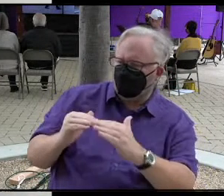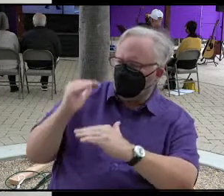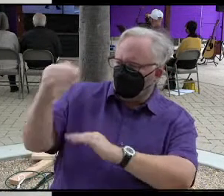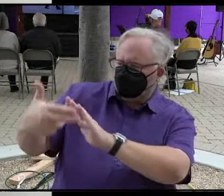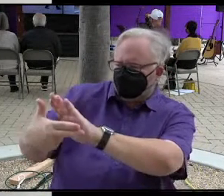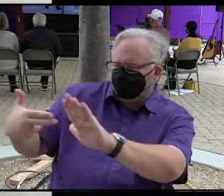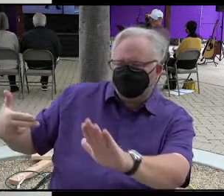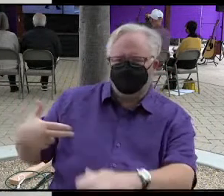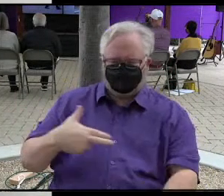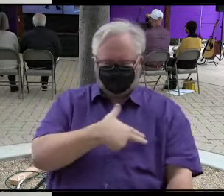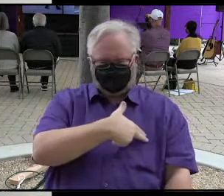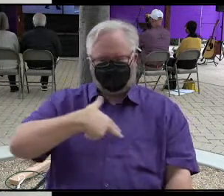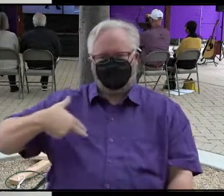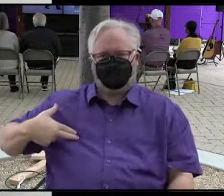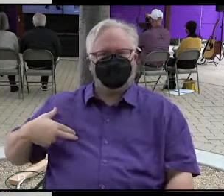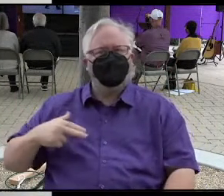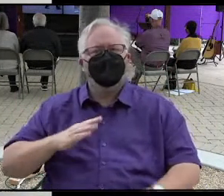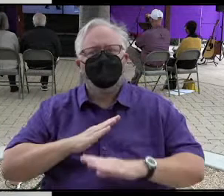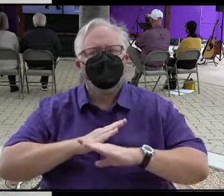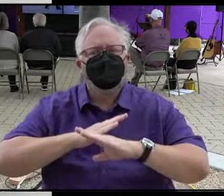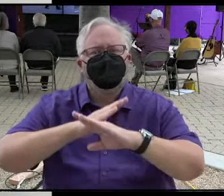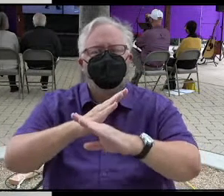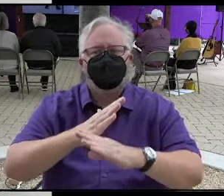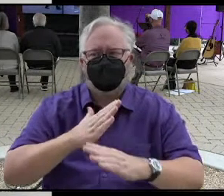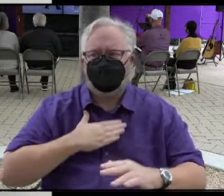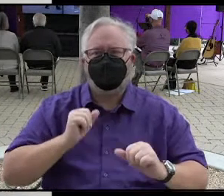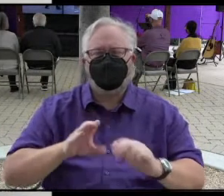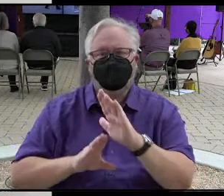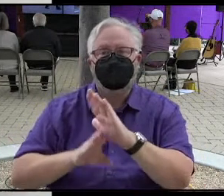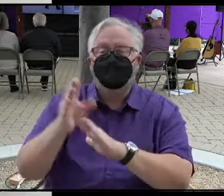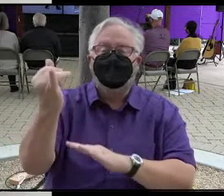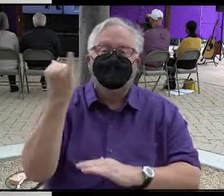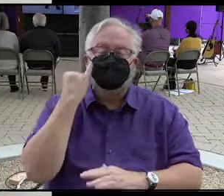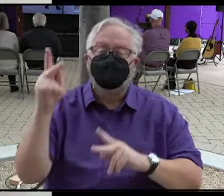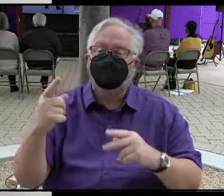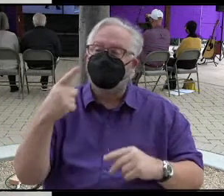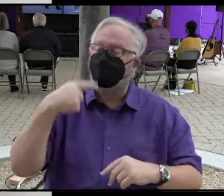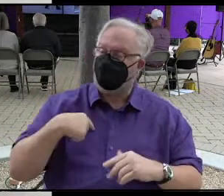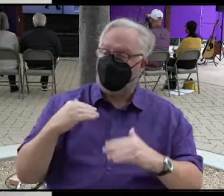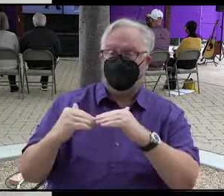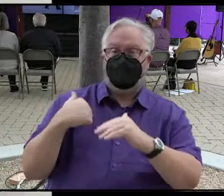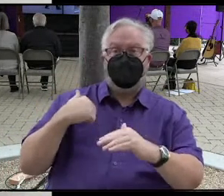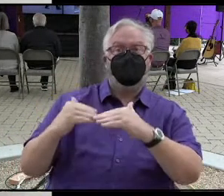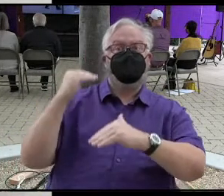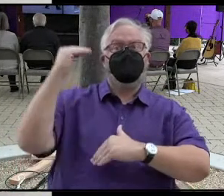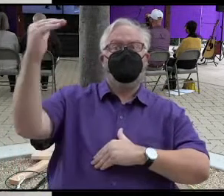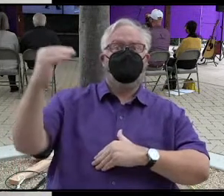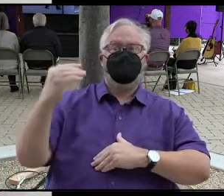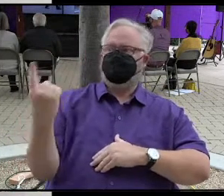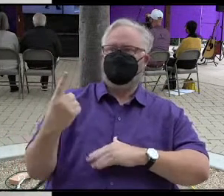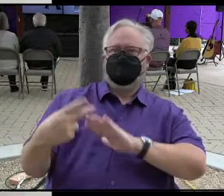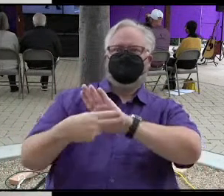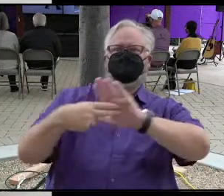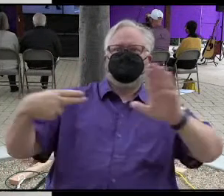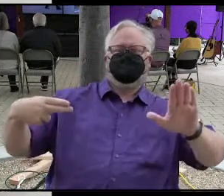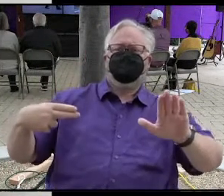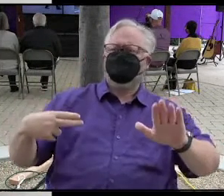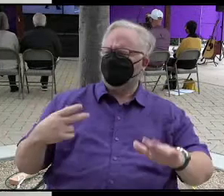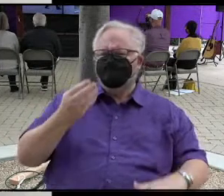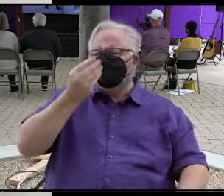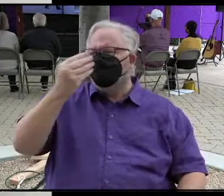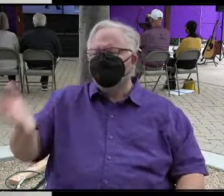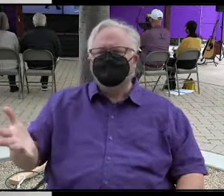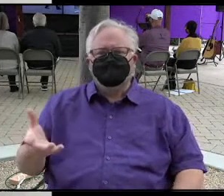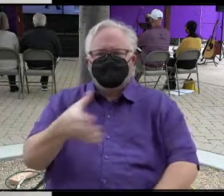flowering. From now on, when I hear to that or to this, I won't mind. It's empowering. I'll take